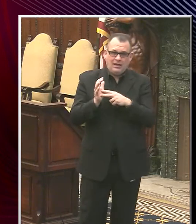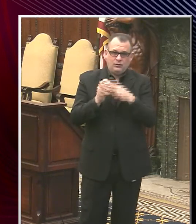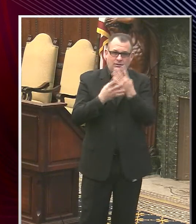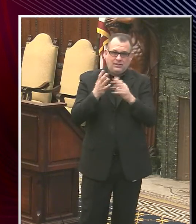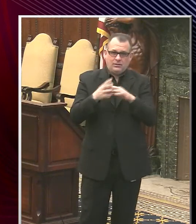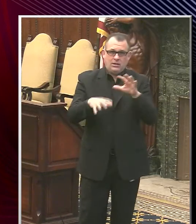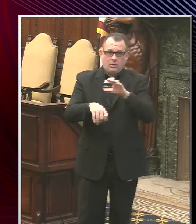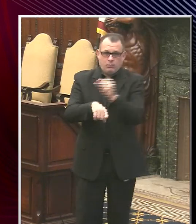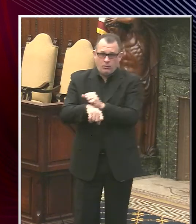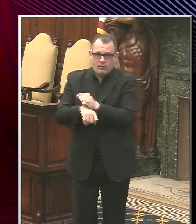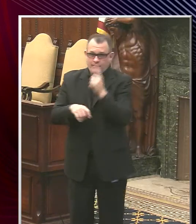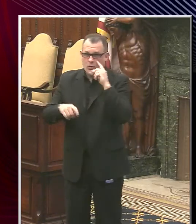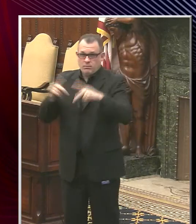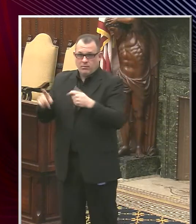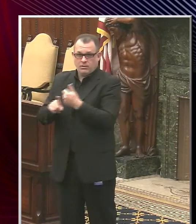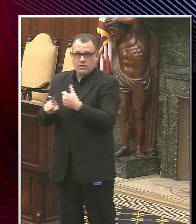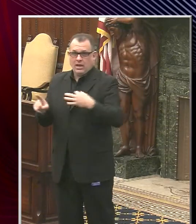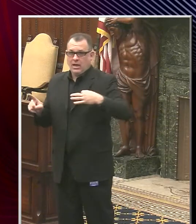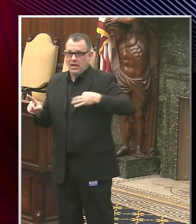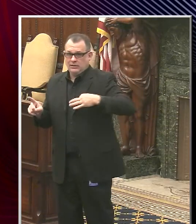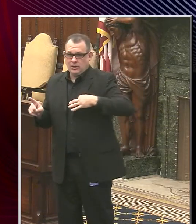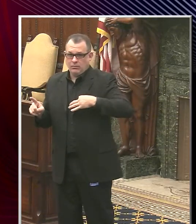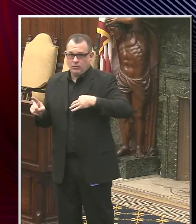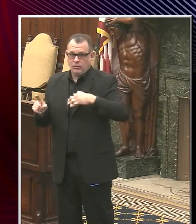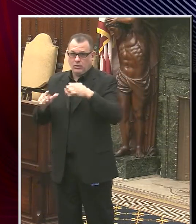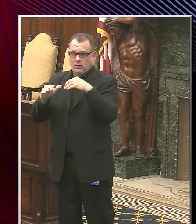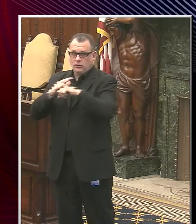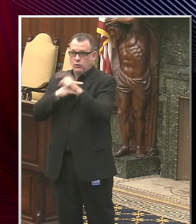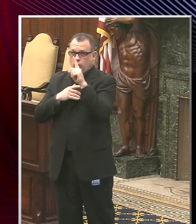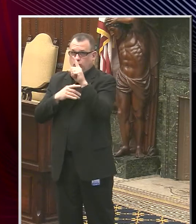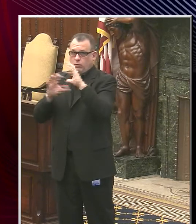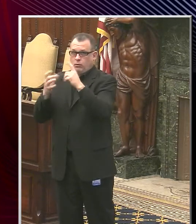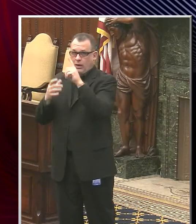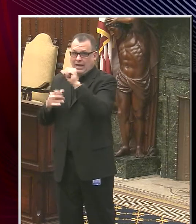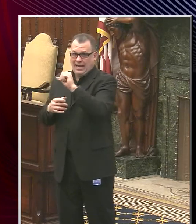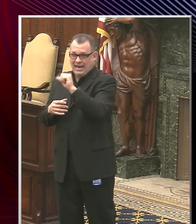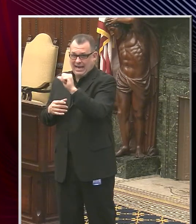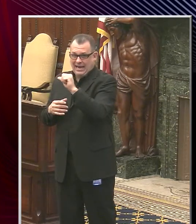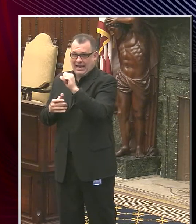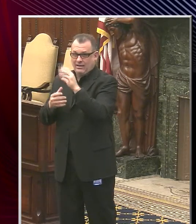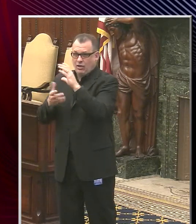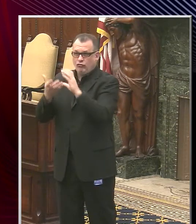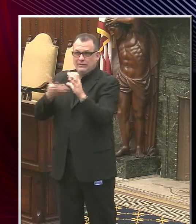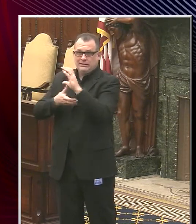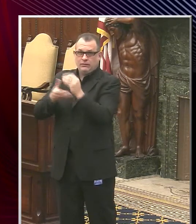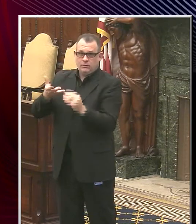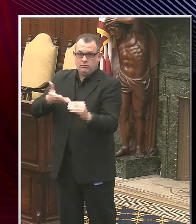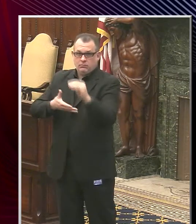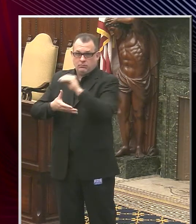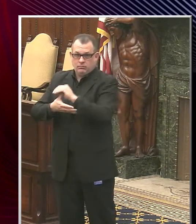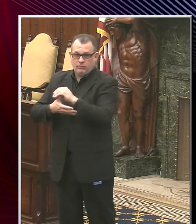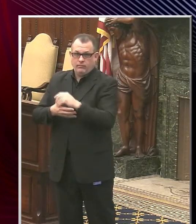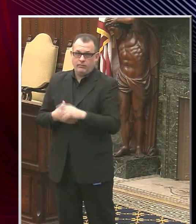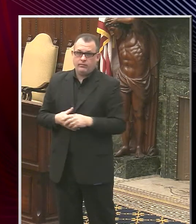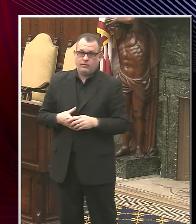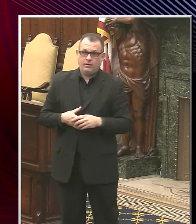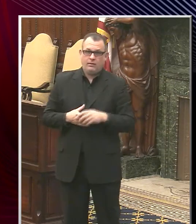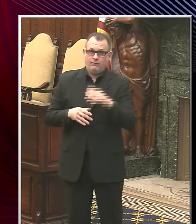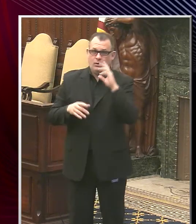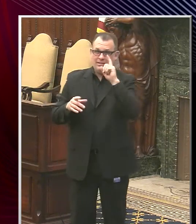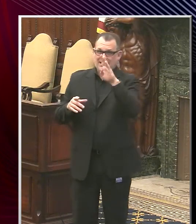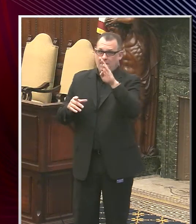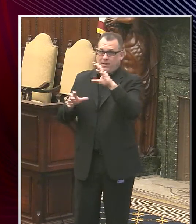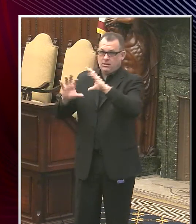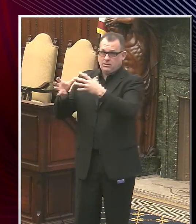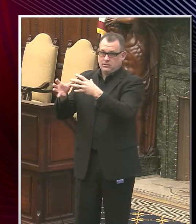for people who are eligible under phase 1A or 1B criteria citywide who are in our vaccine interest database. And